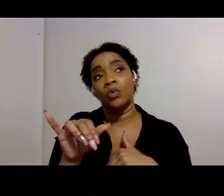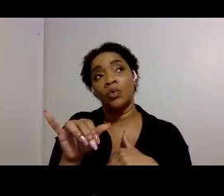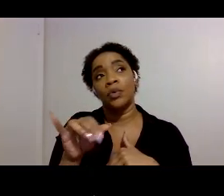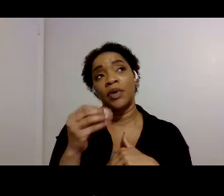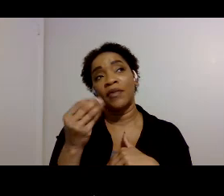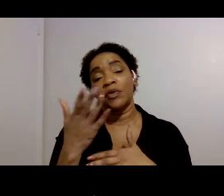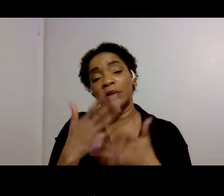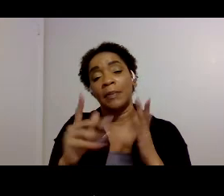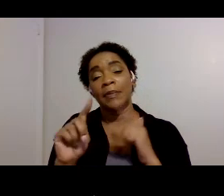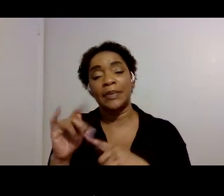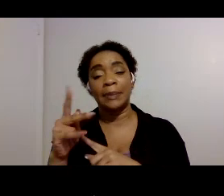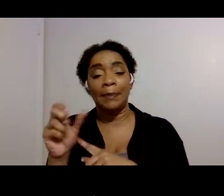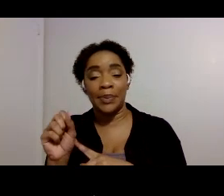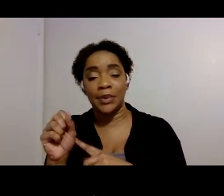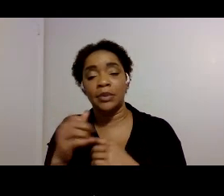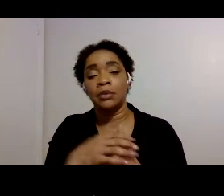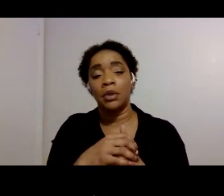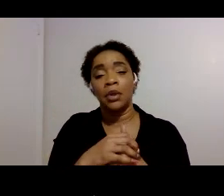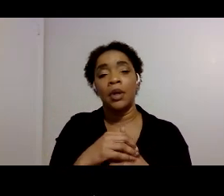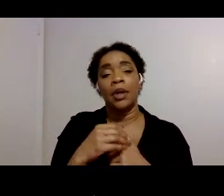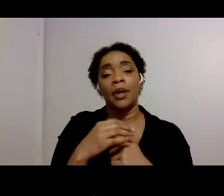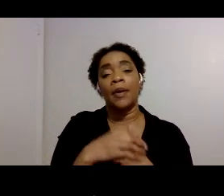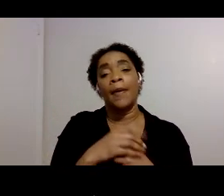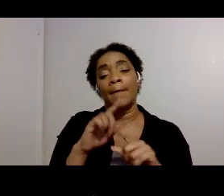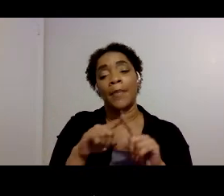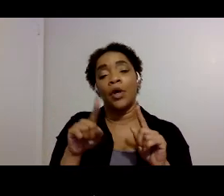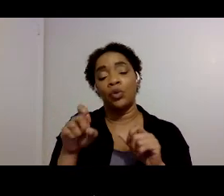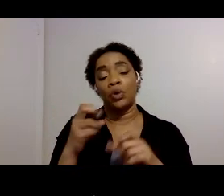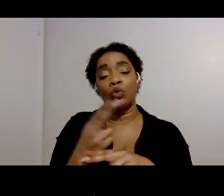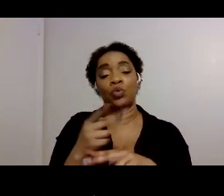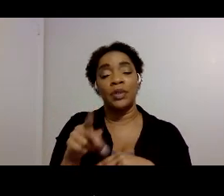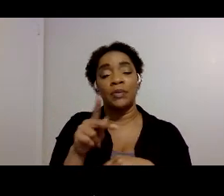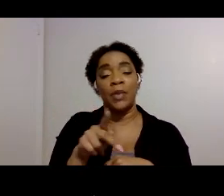use as reference on how to create your plan.